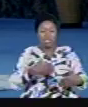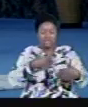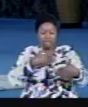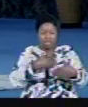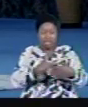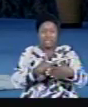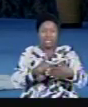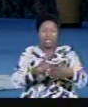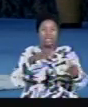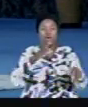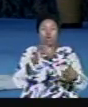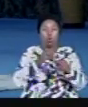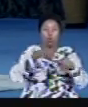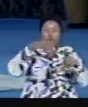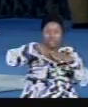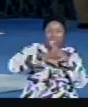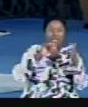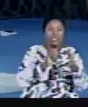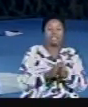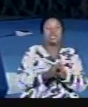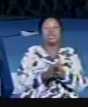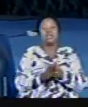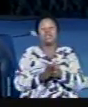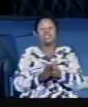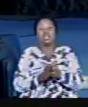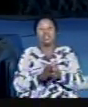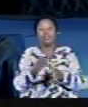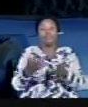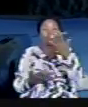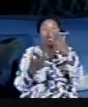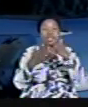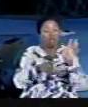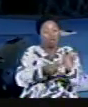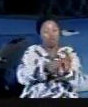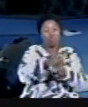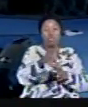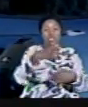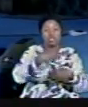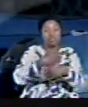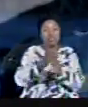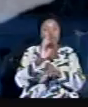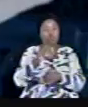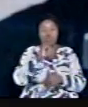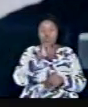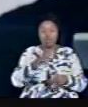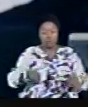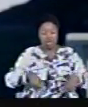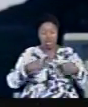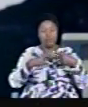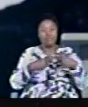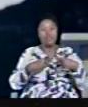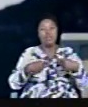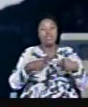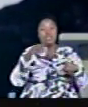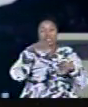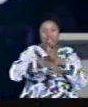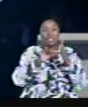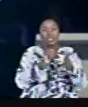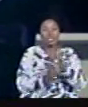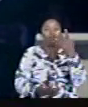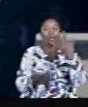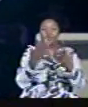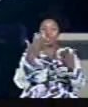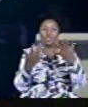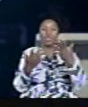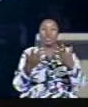that fire. Crawling creatures will not dwell, live, abide inside that fire. When